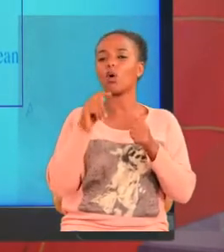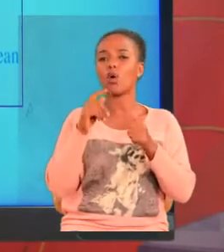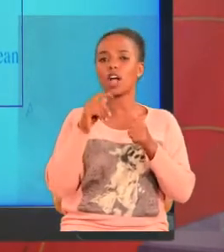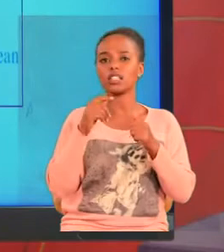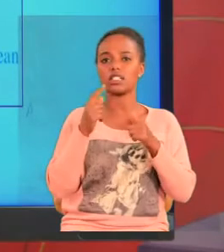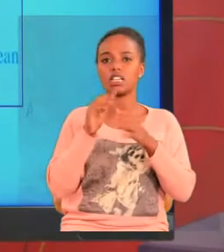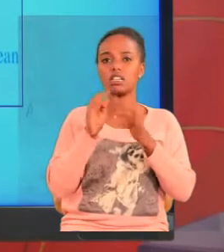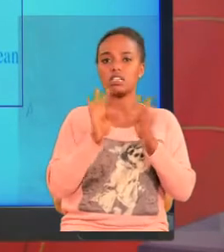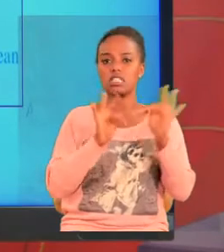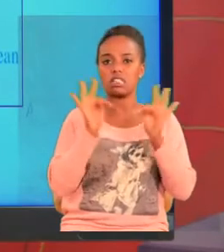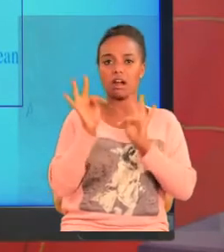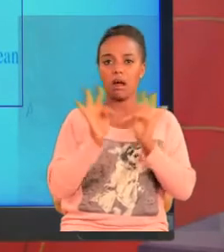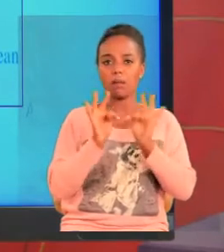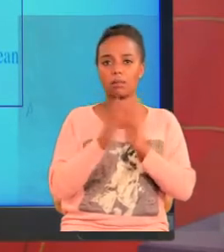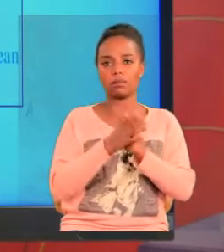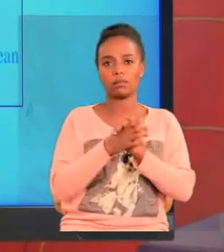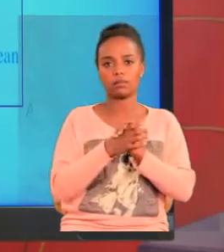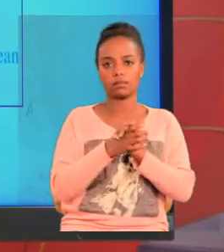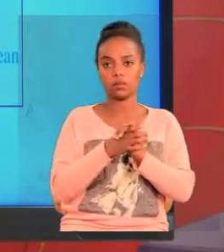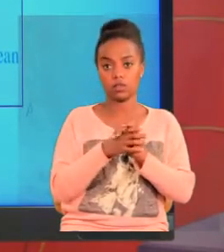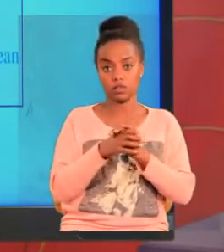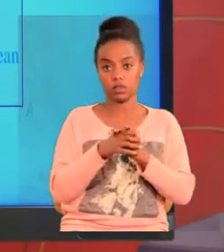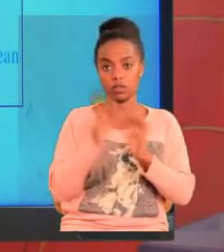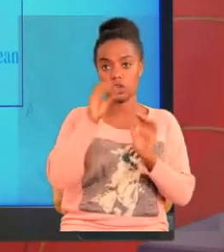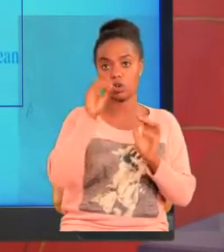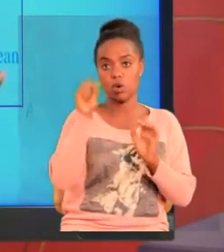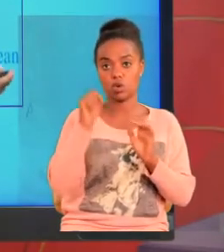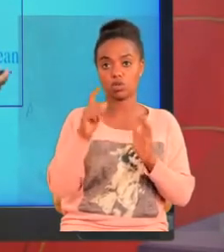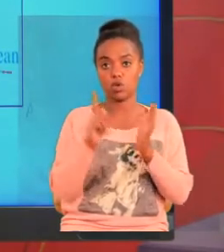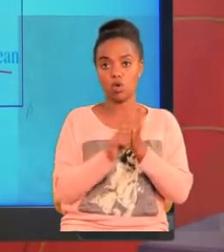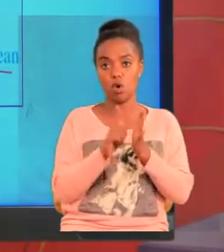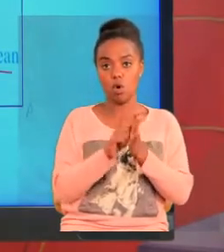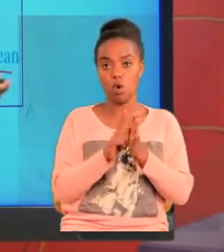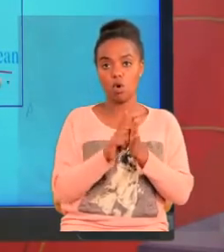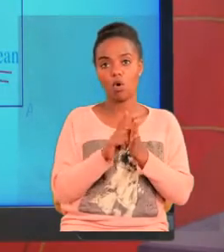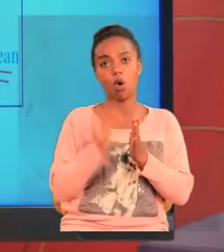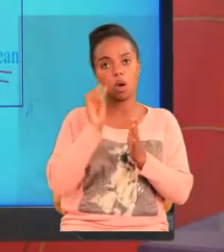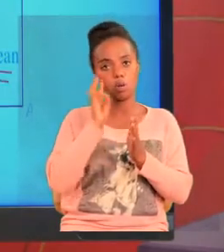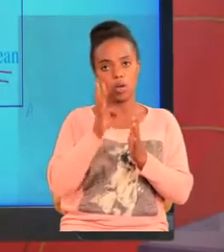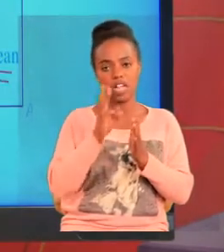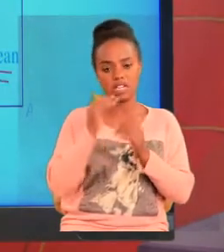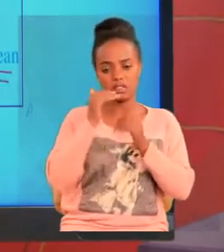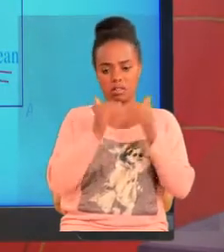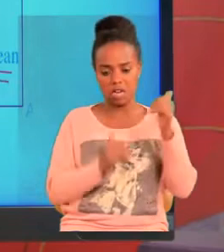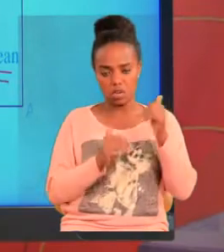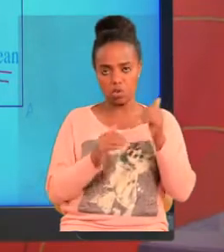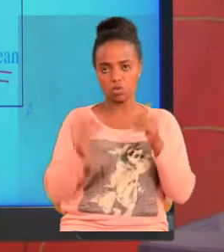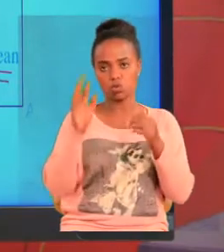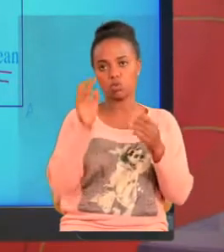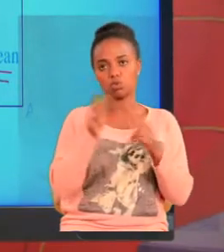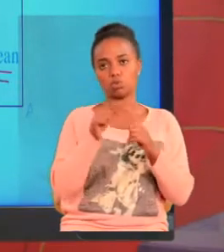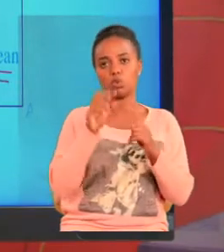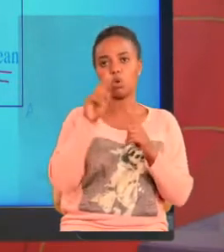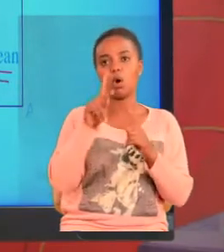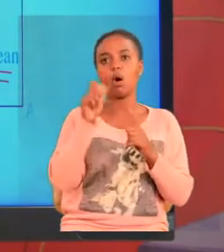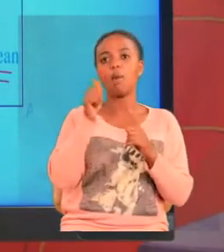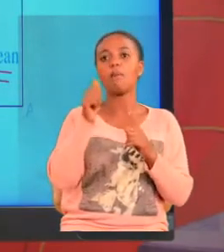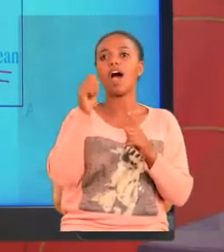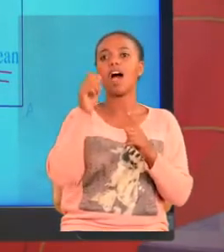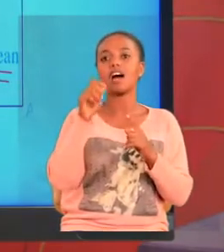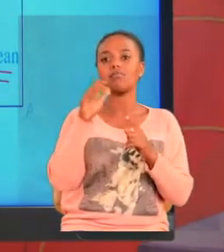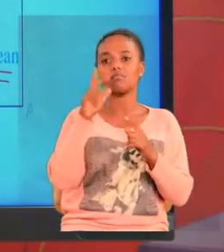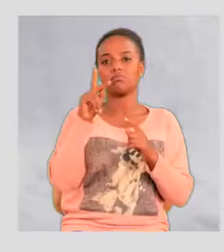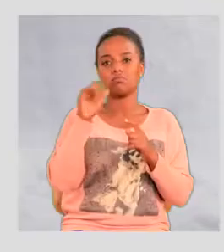is 90 or the include 90 degree, so the cosine law will be reduced to Pythagorean theorem. So